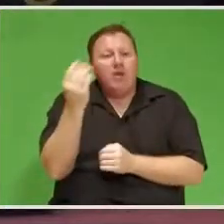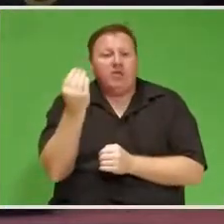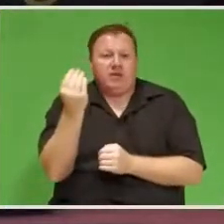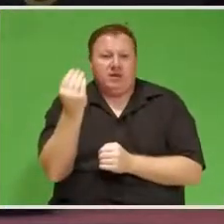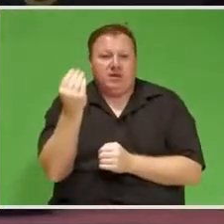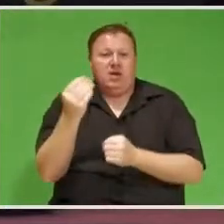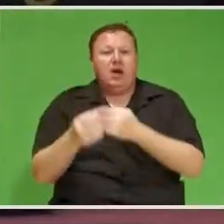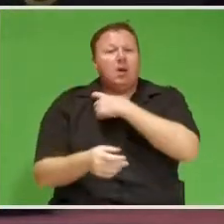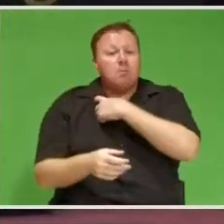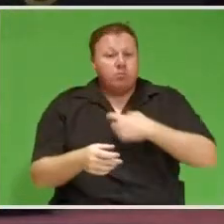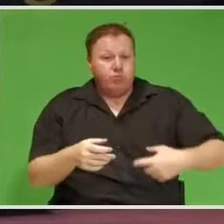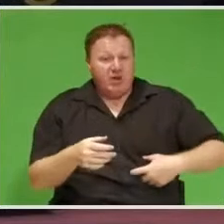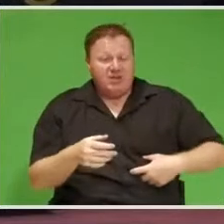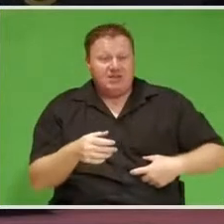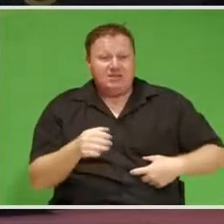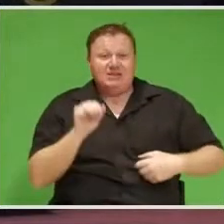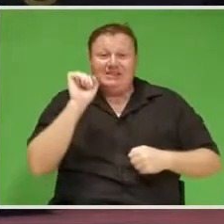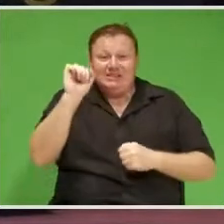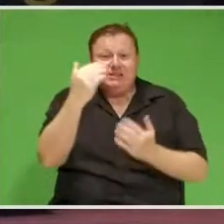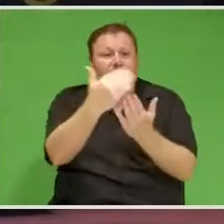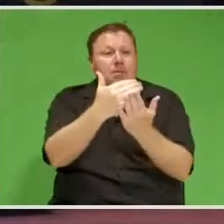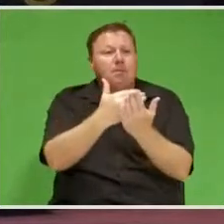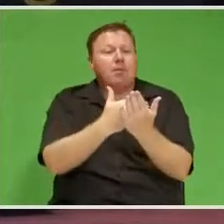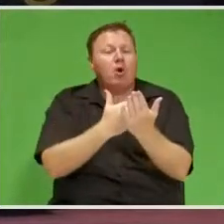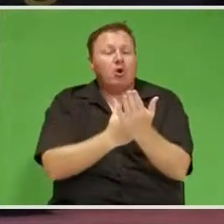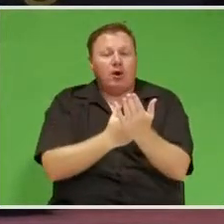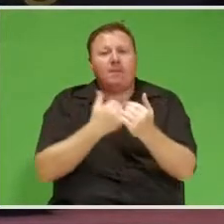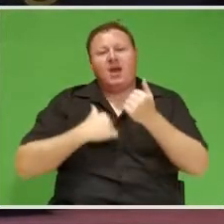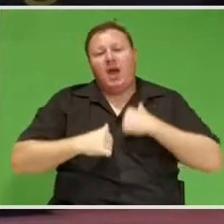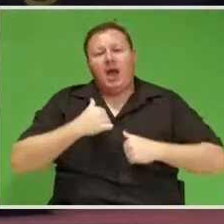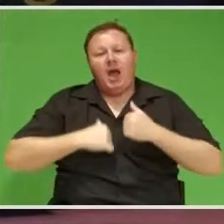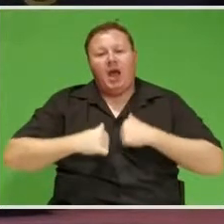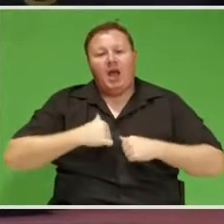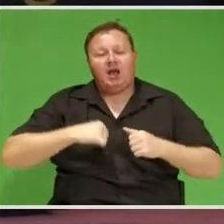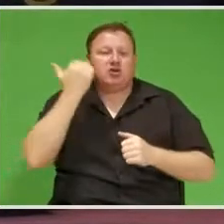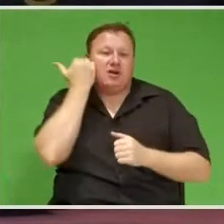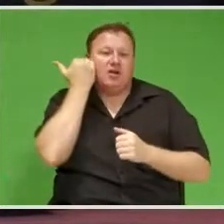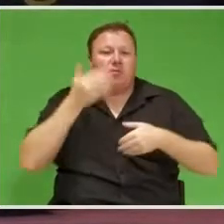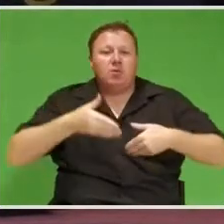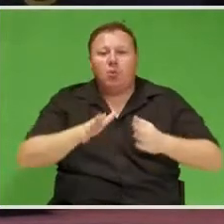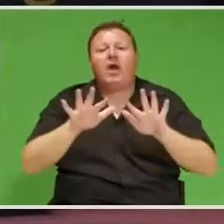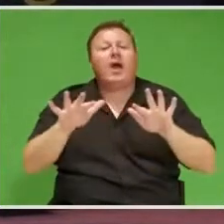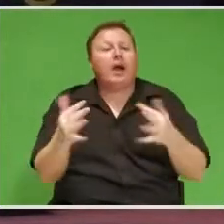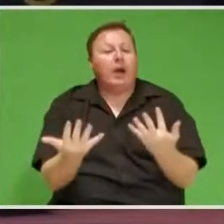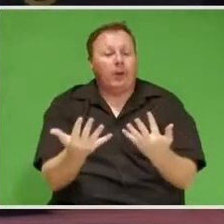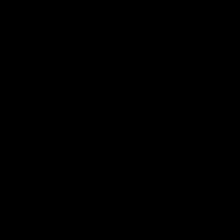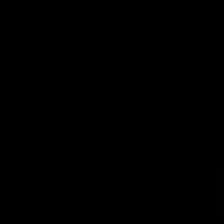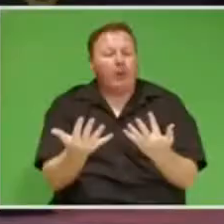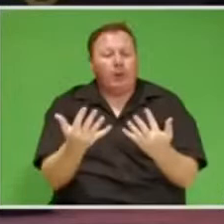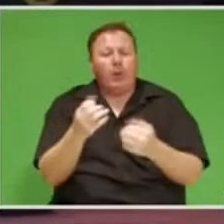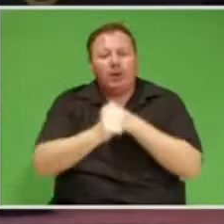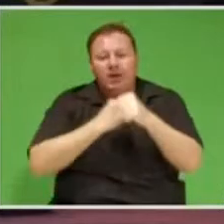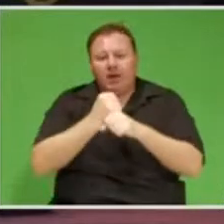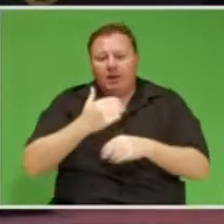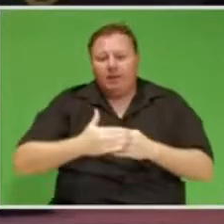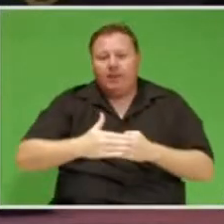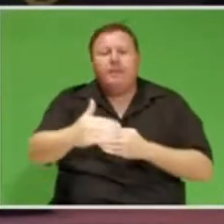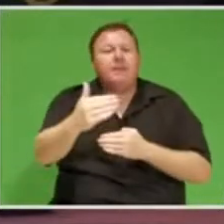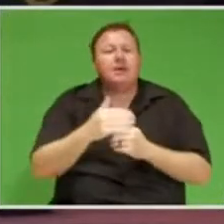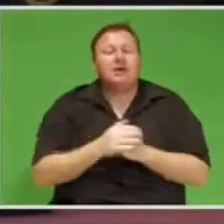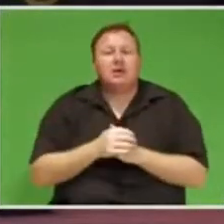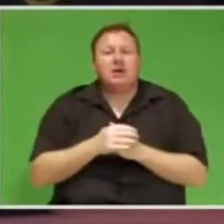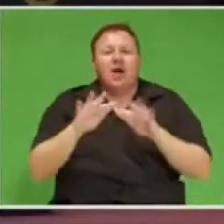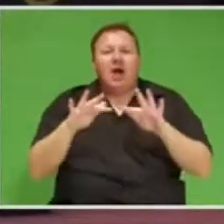provide us with his program of action of government, and therefore he will be allowed to